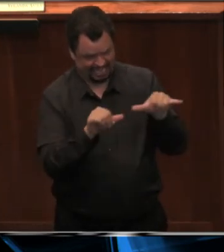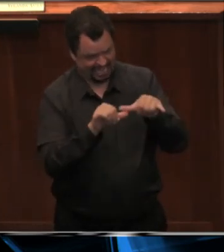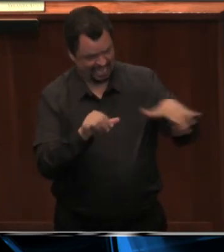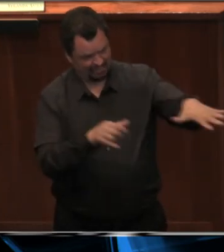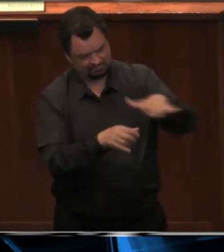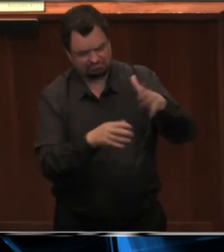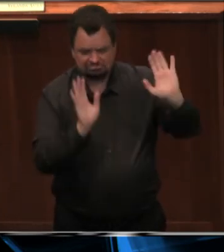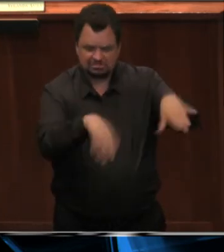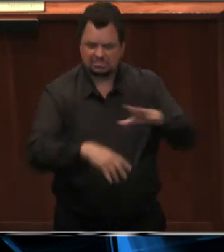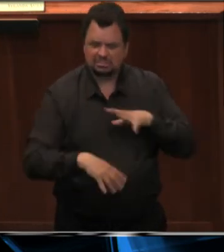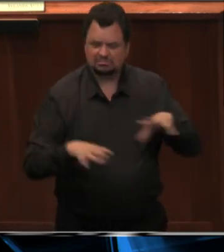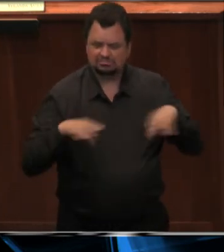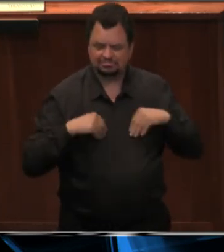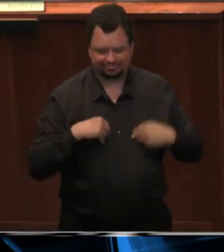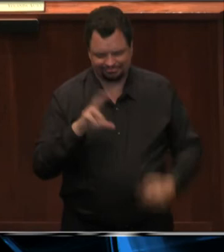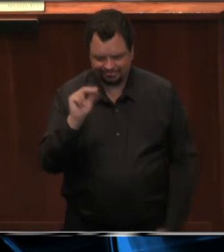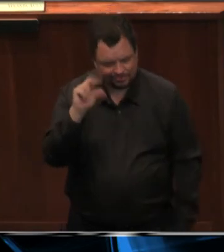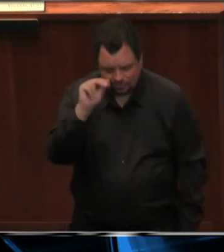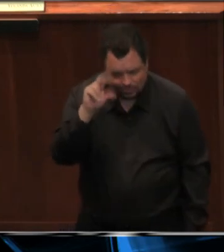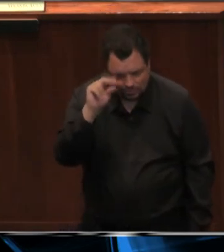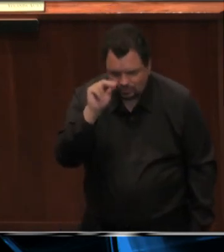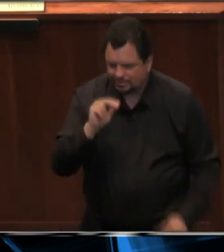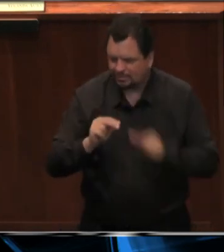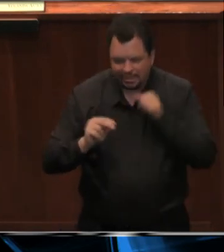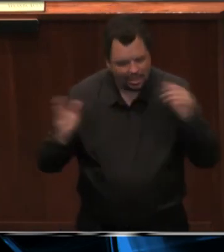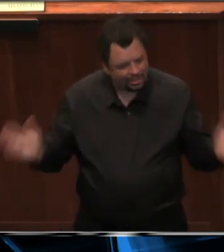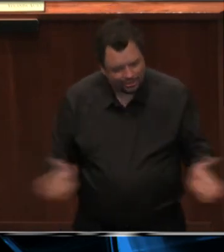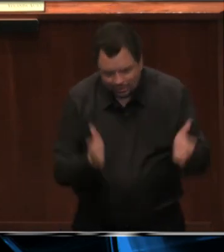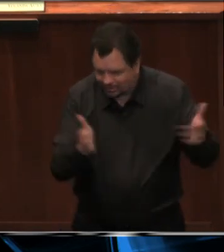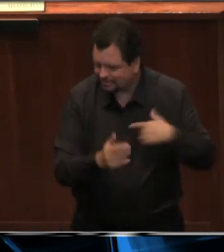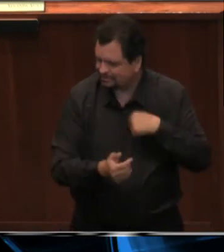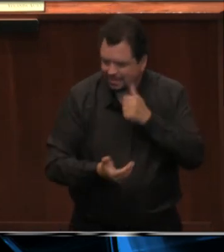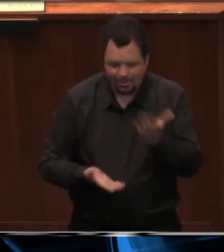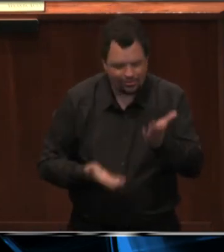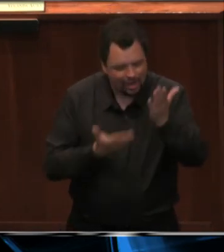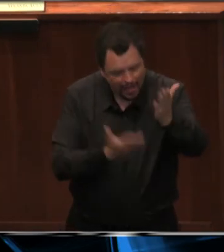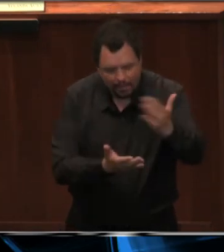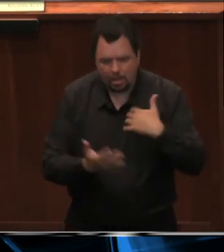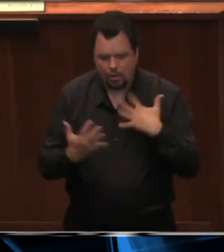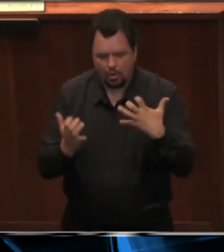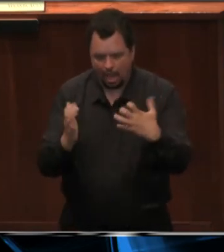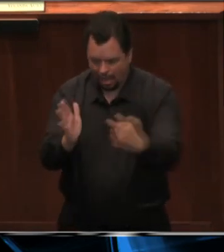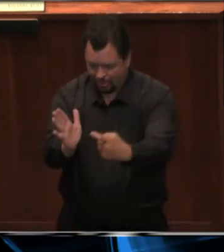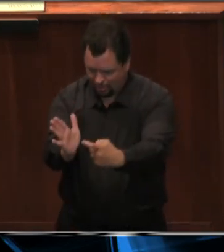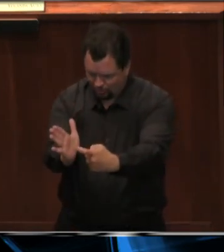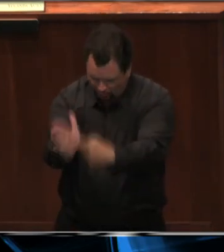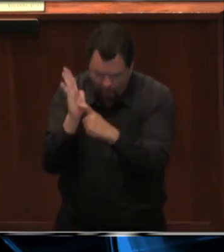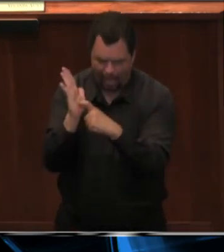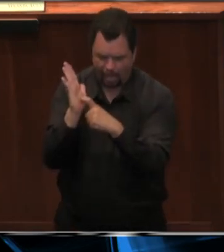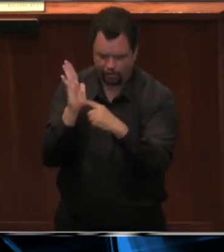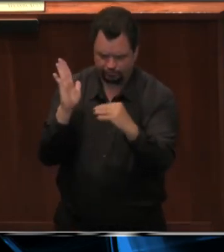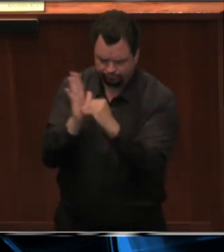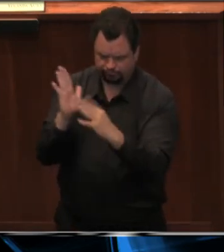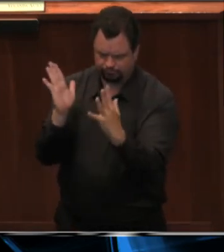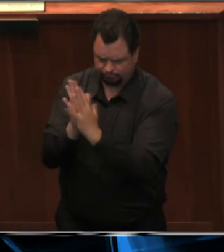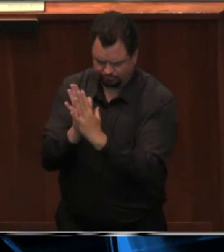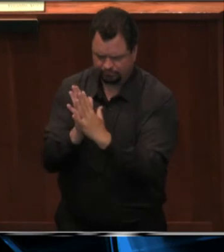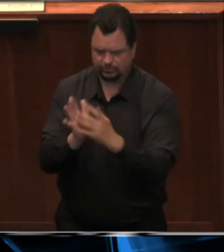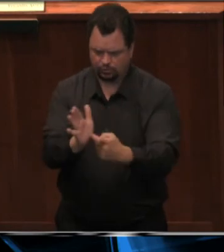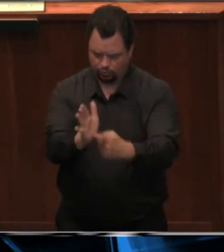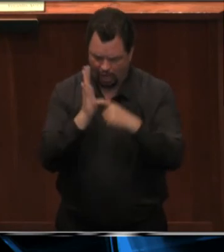requirements, not recommendations, for schools to begin in-person learning. Thank you. Thank you very much.